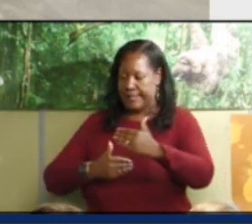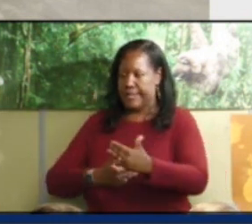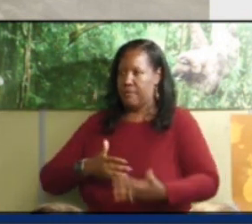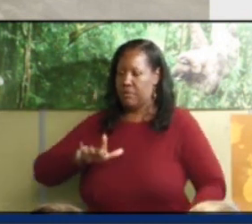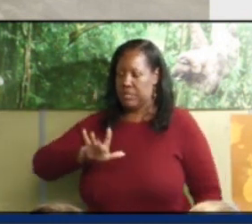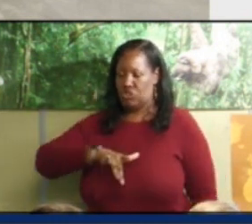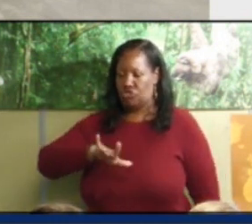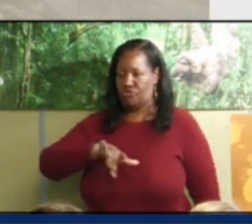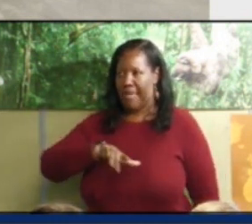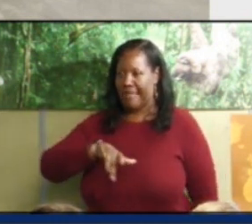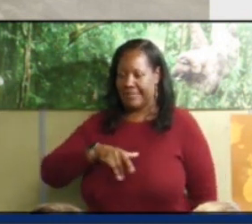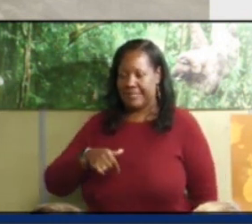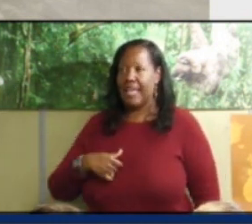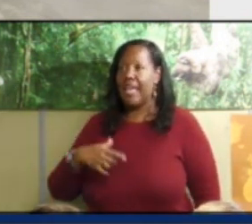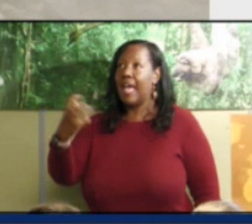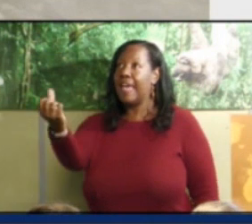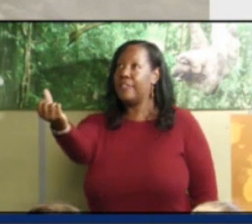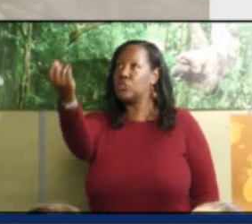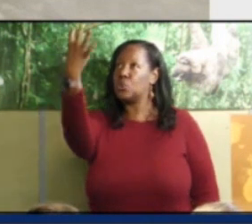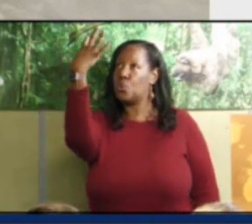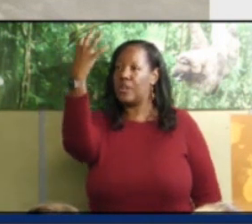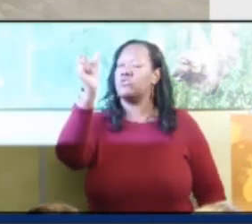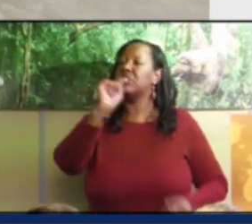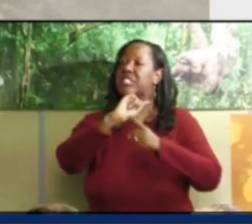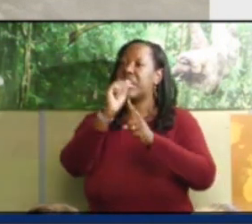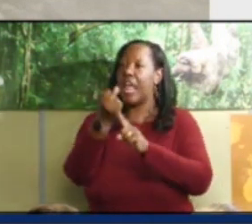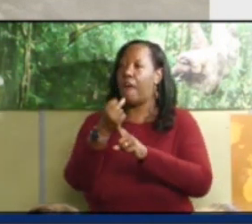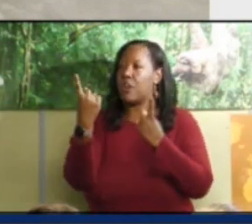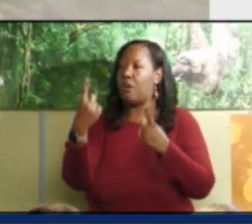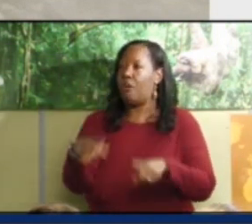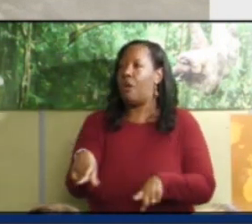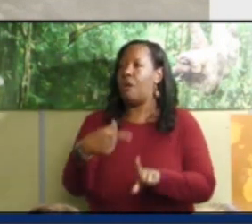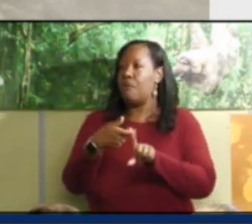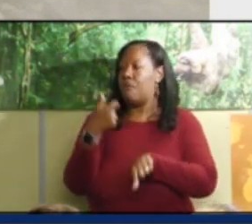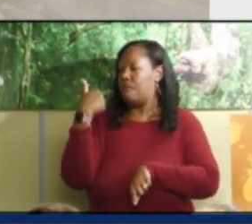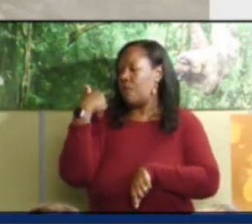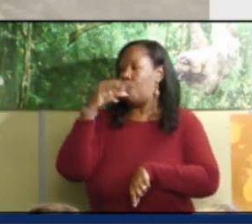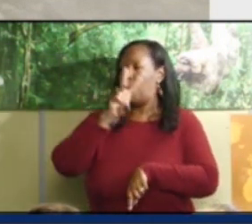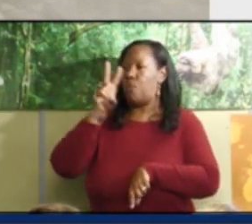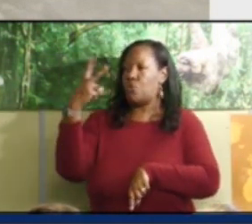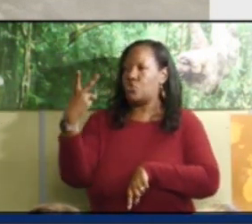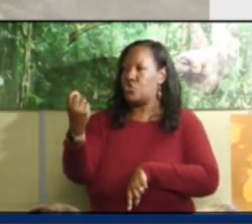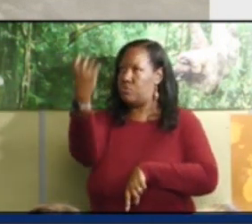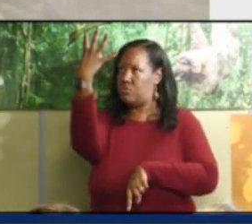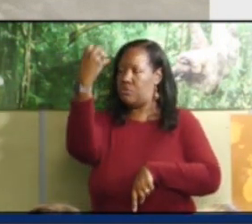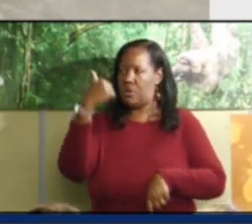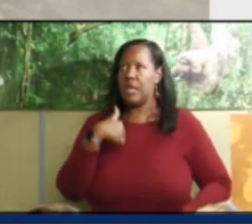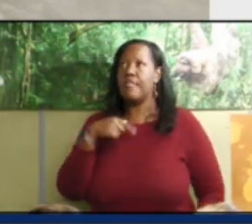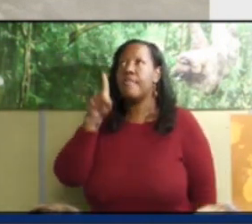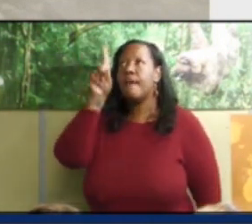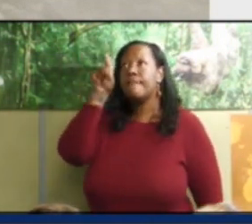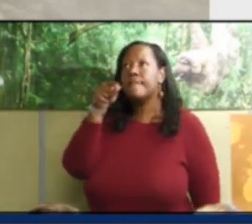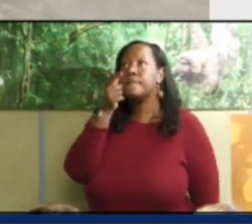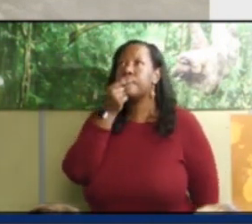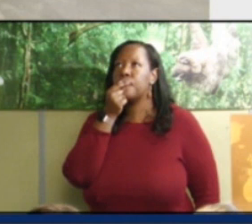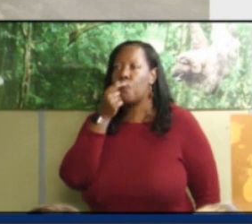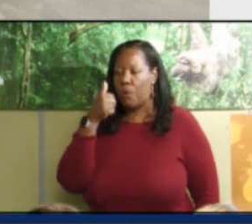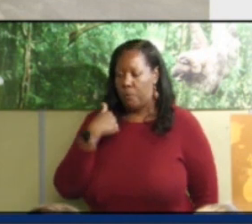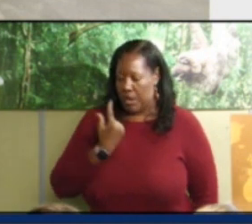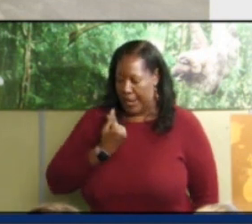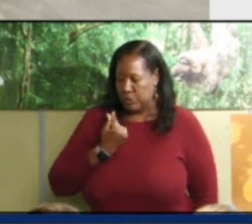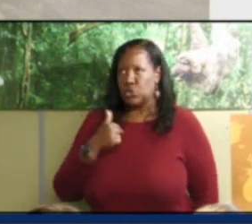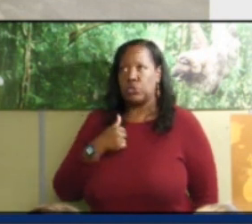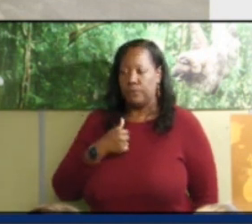touchpads, and they're presented with a real-life scenario from World War II, and they have to decide kind of what they would do if they